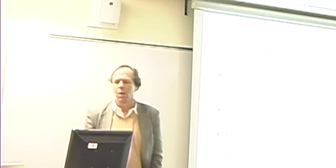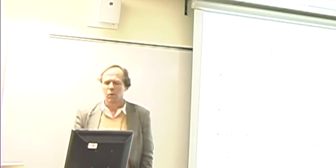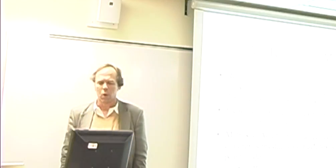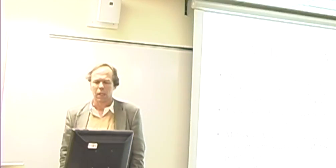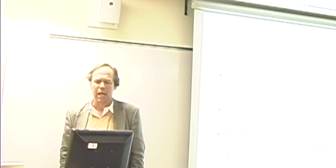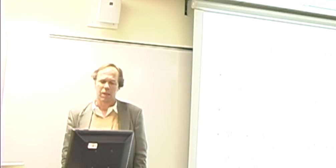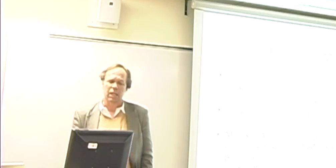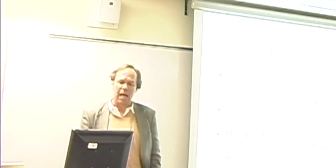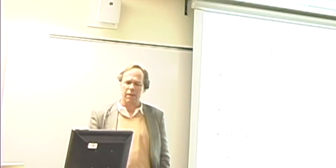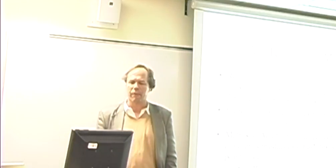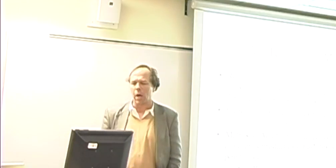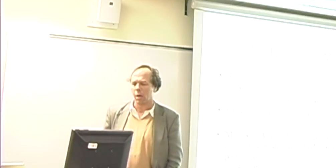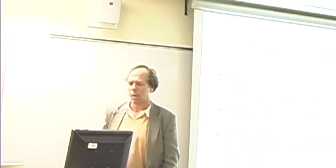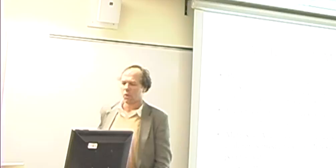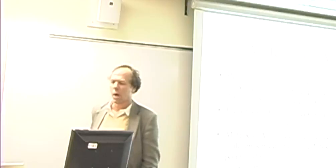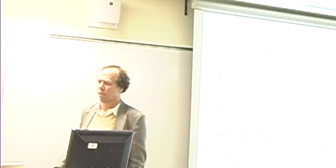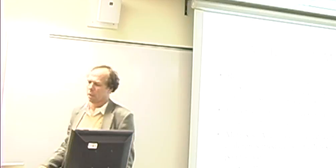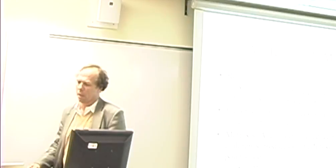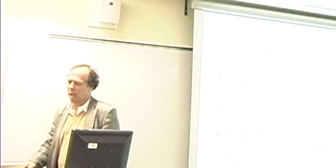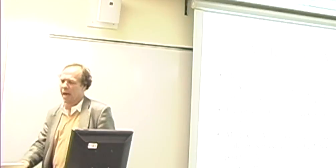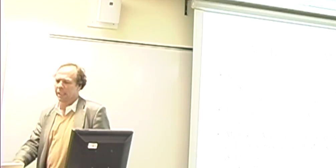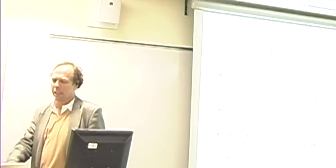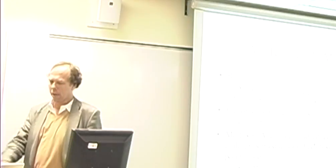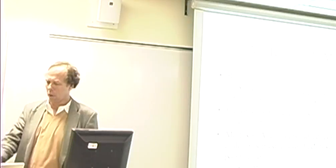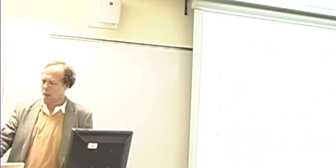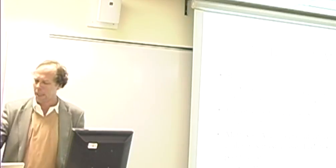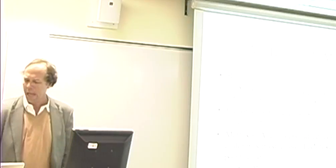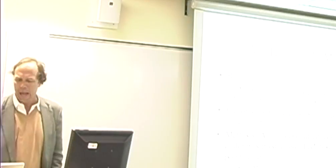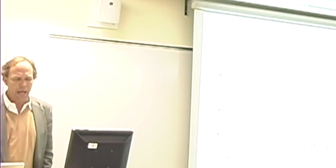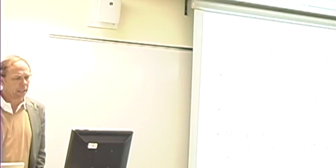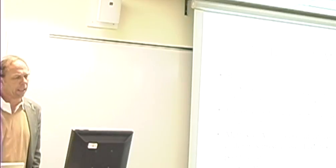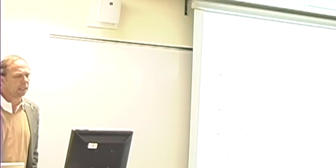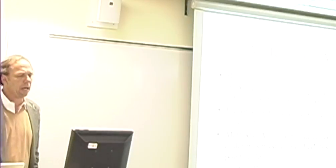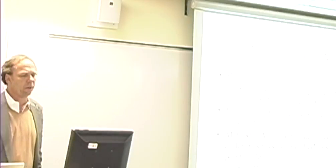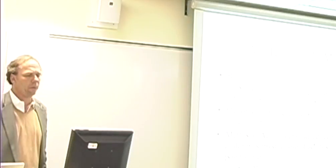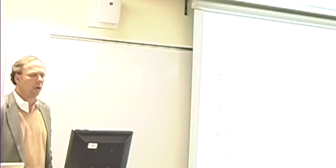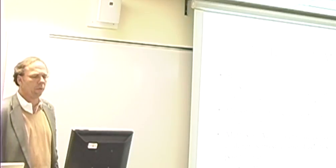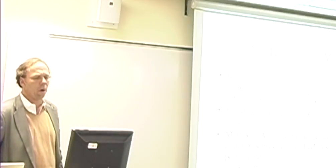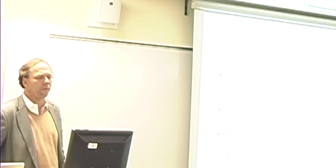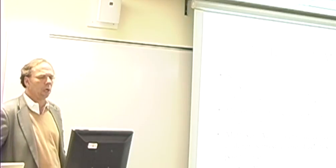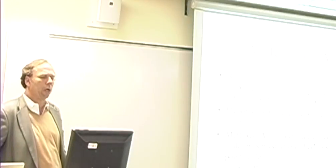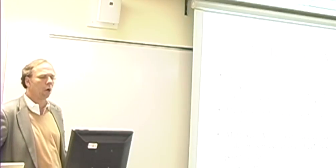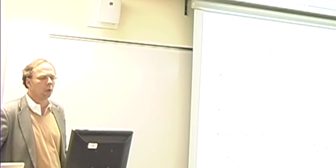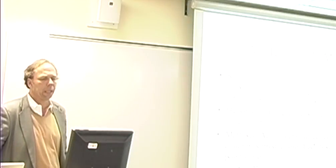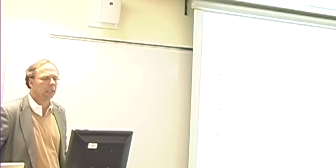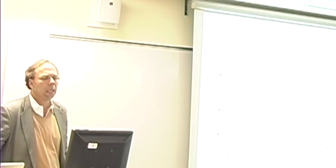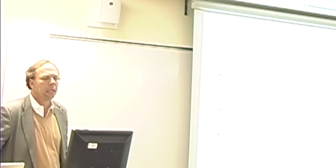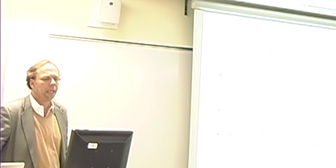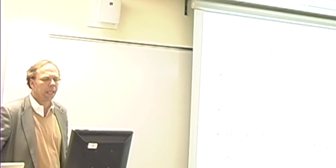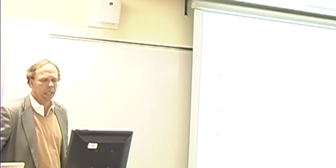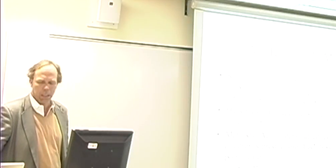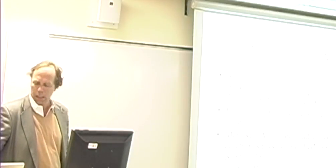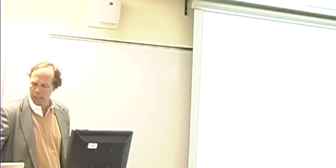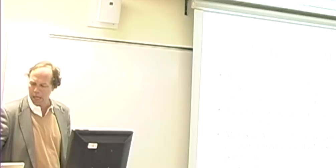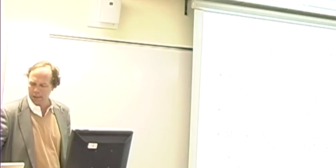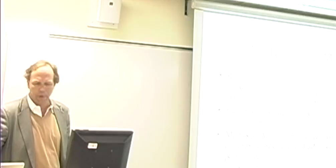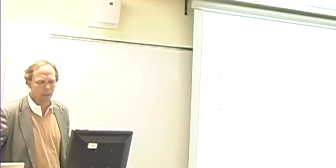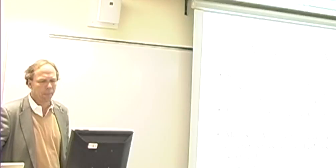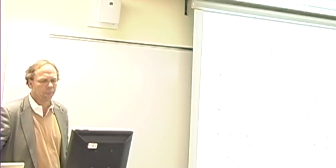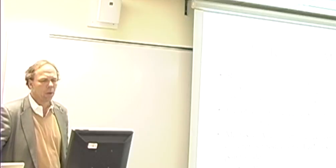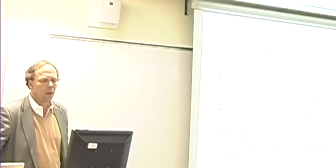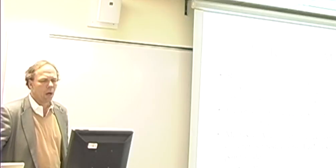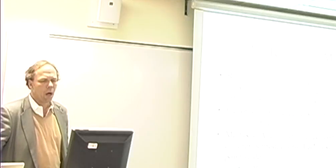suggested that certain kinds of classifier constructions, so-called handling classifiers, are very early in